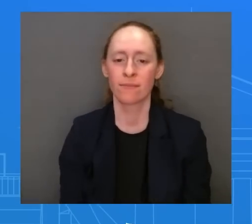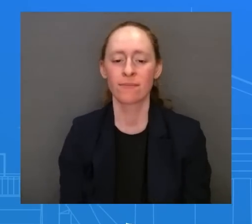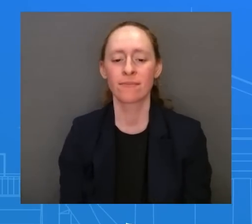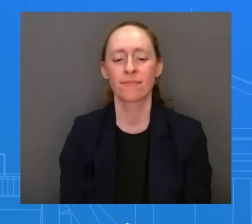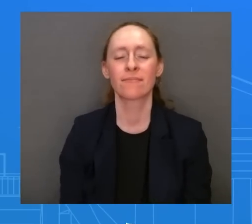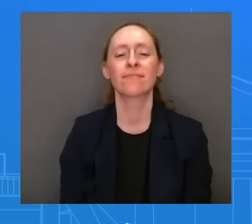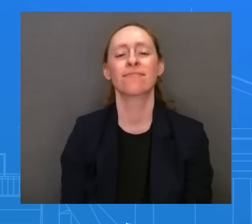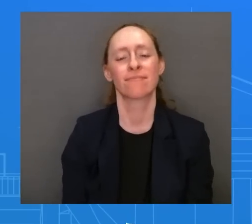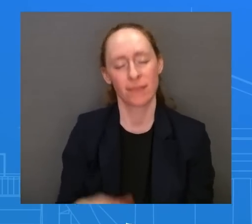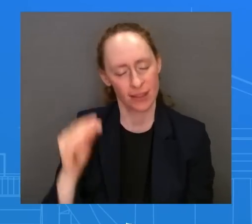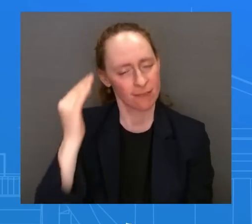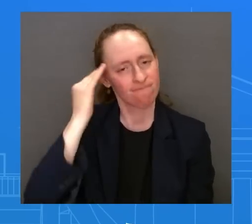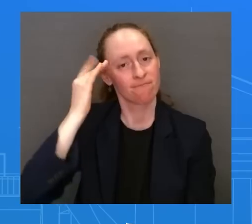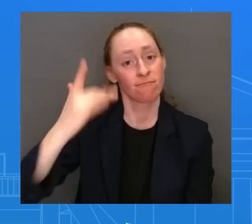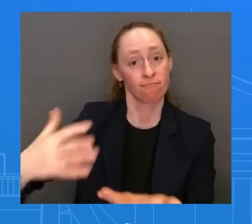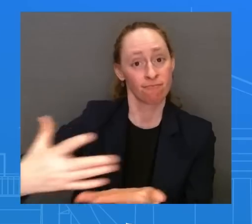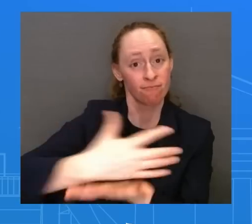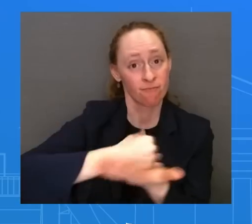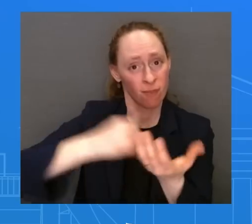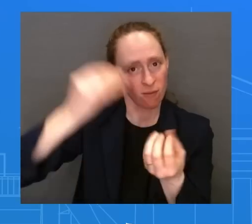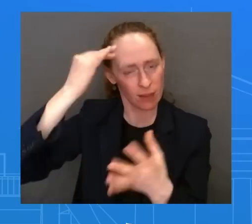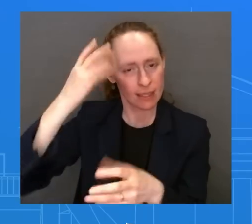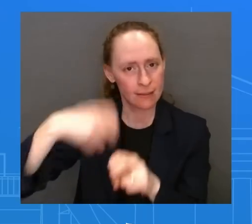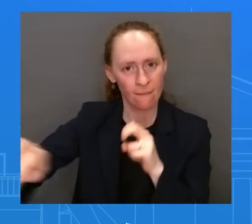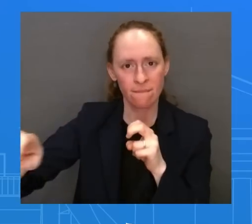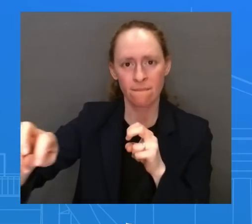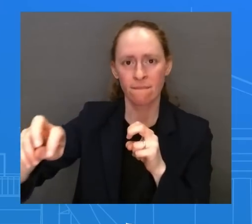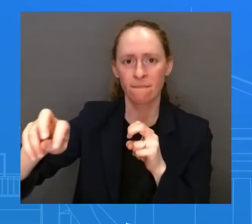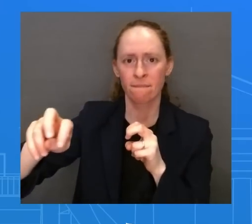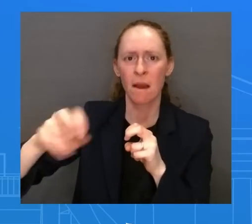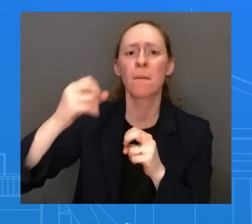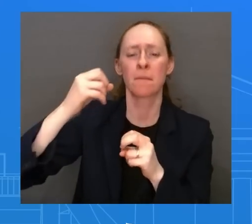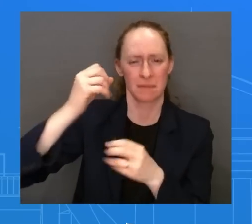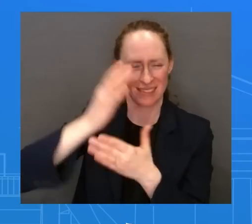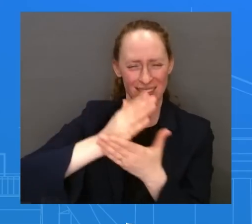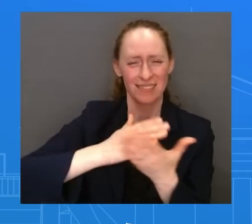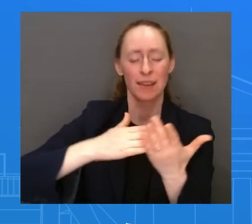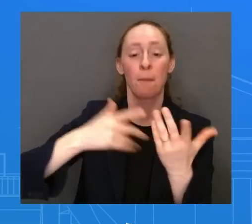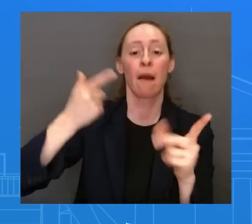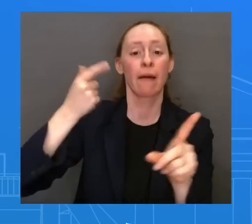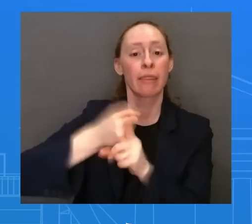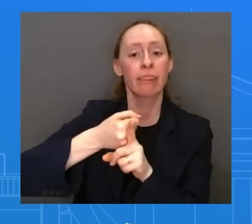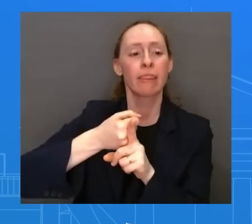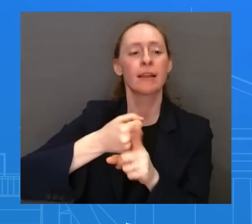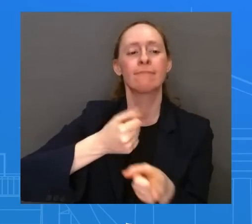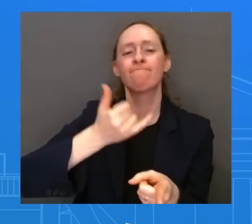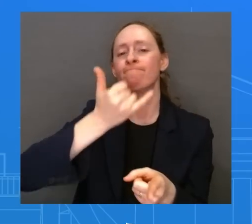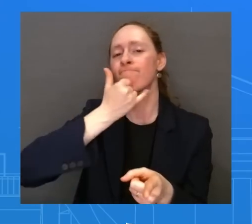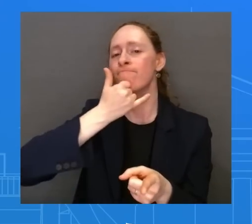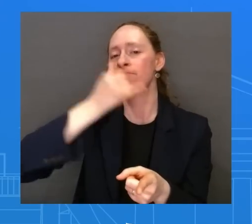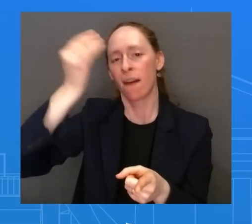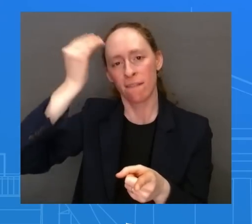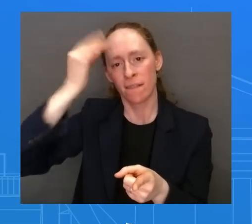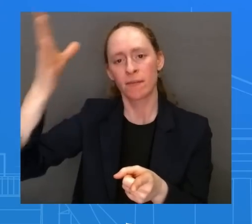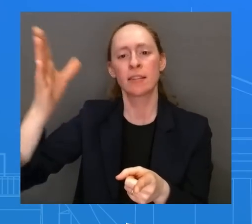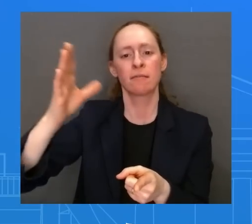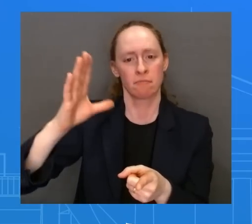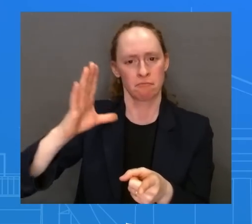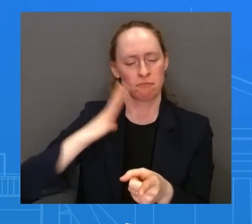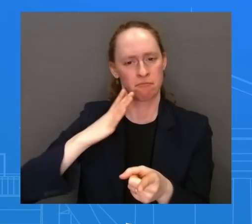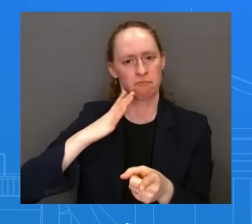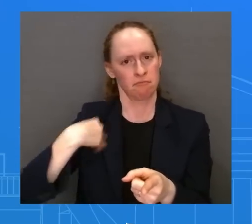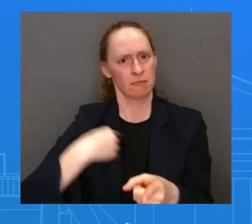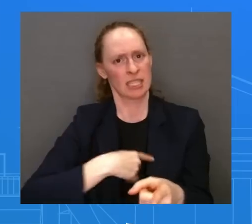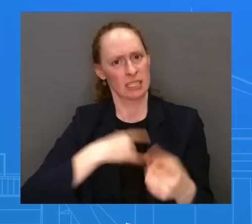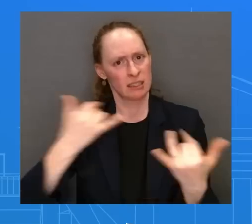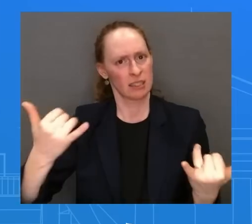that weren't accurate and we're being nothing but honest with you and the American people about what those inaccuracies were and how they shape